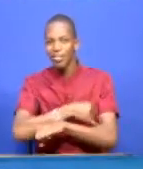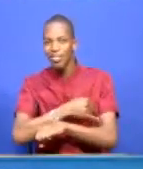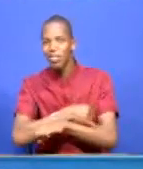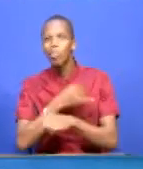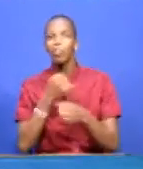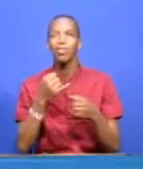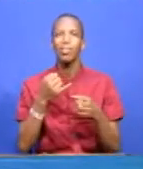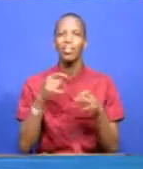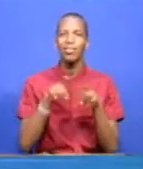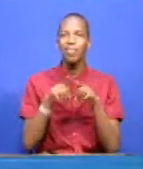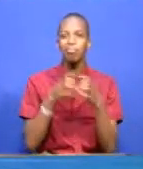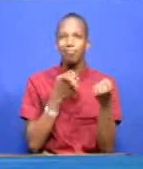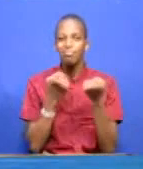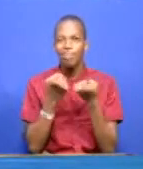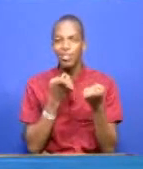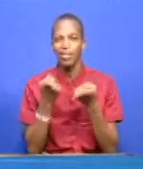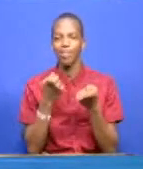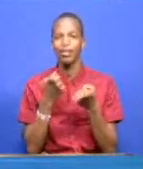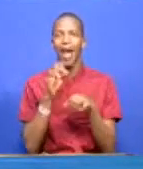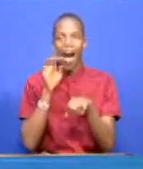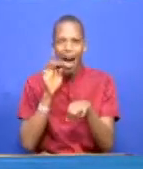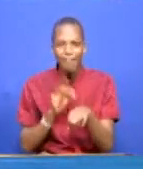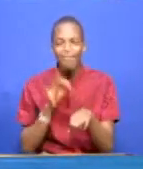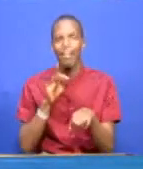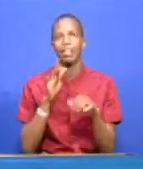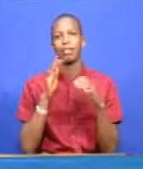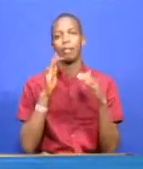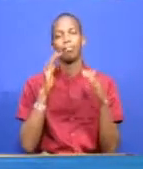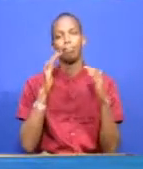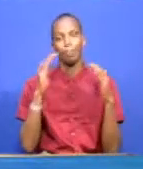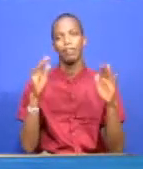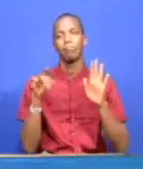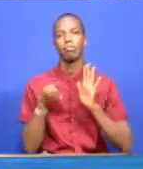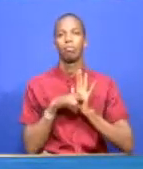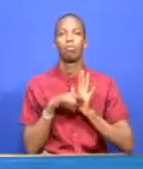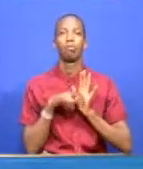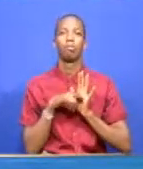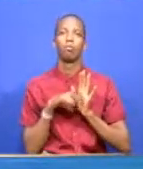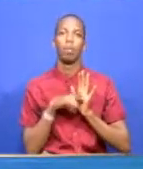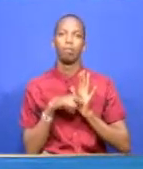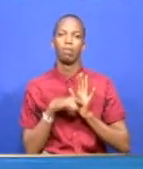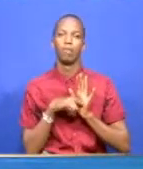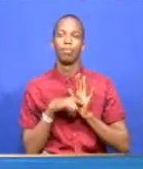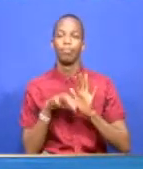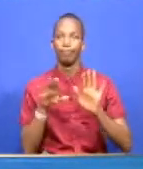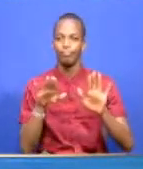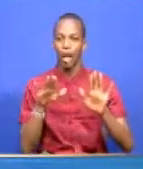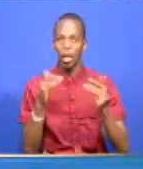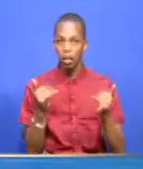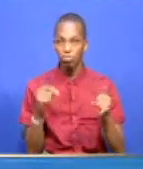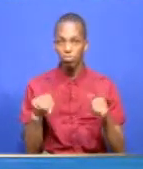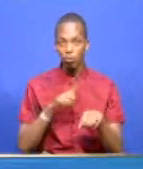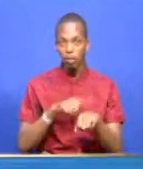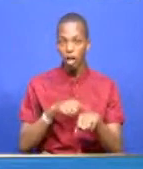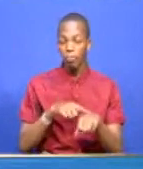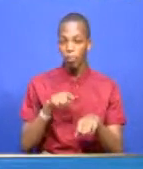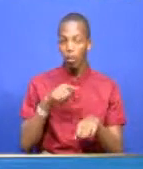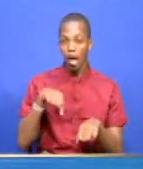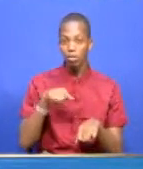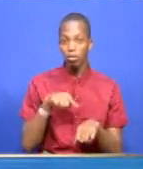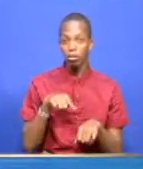and businesses have been affected negatively. We take this opportunity to applaud the